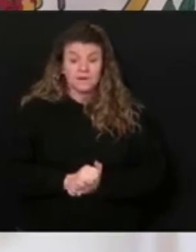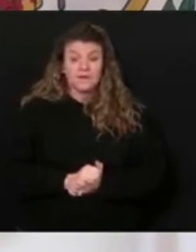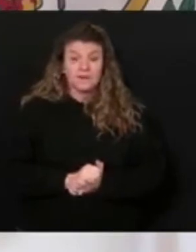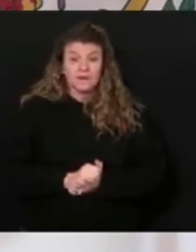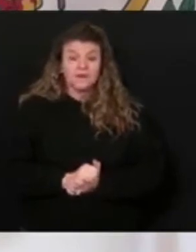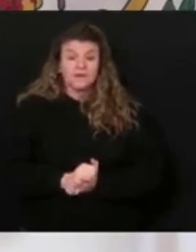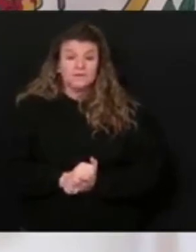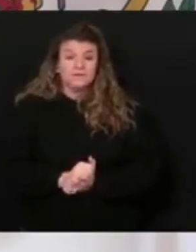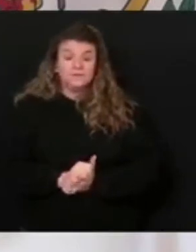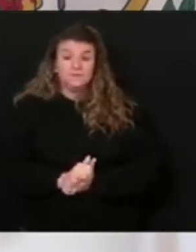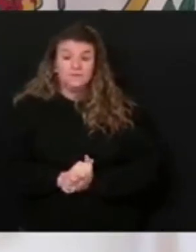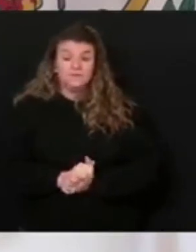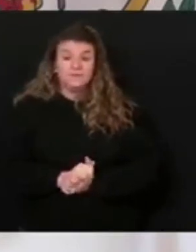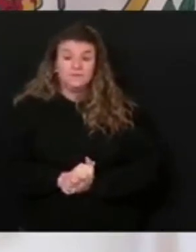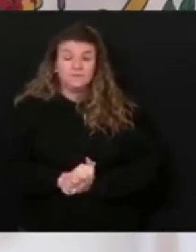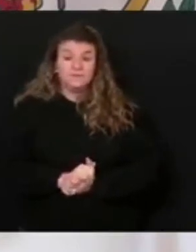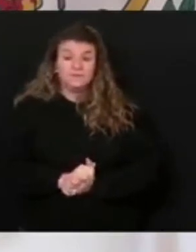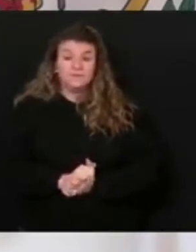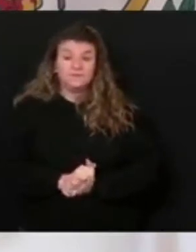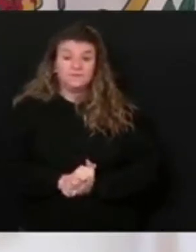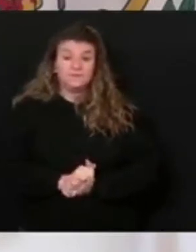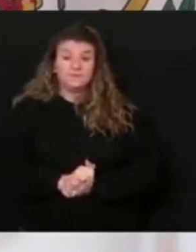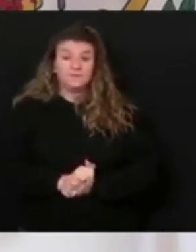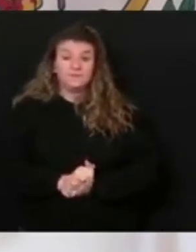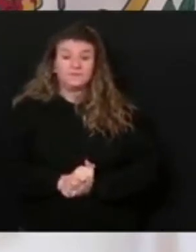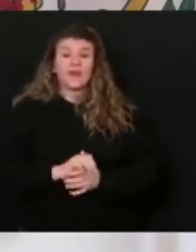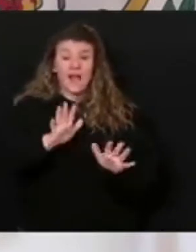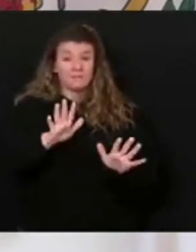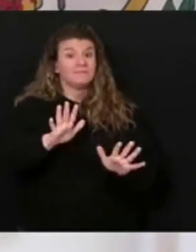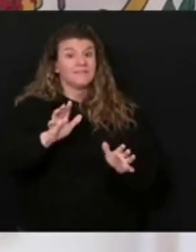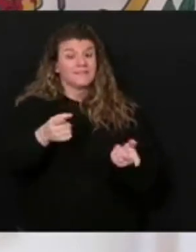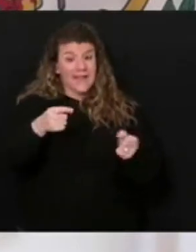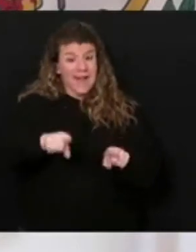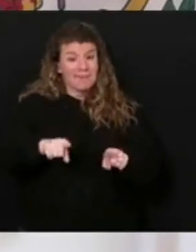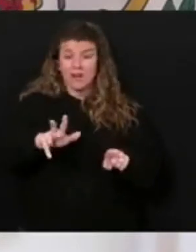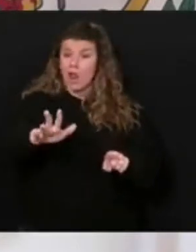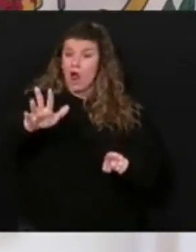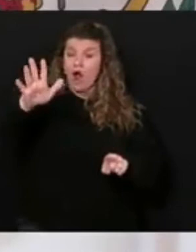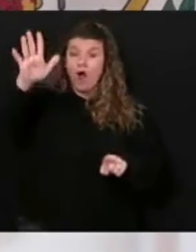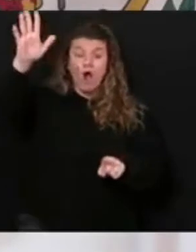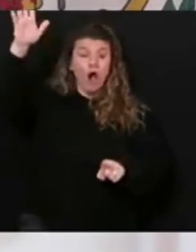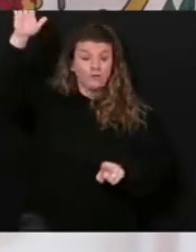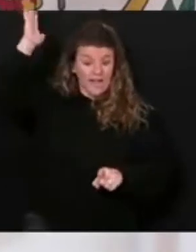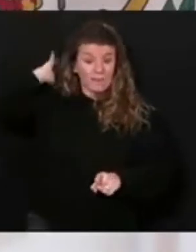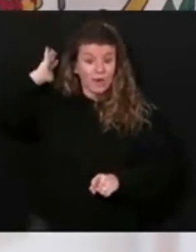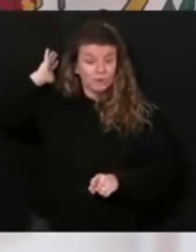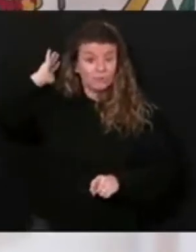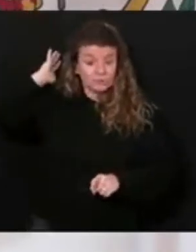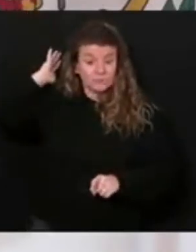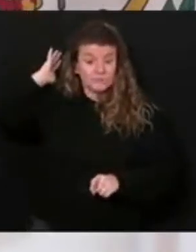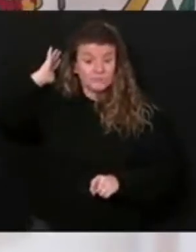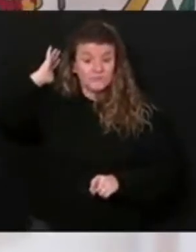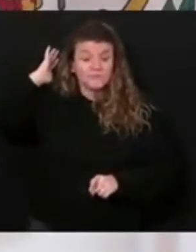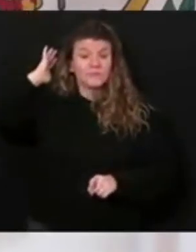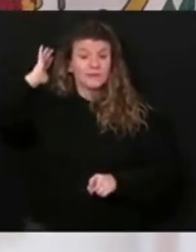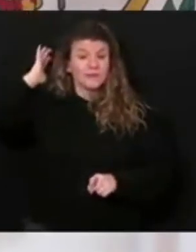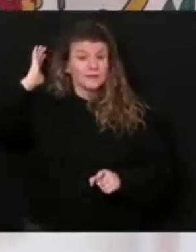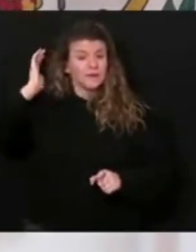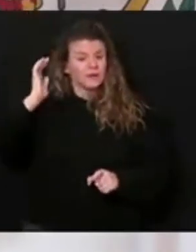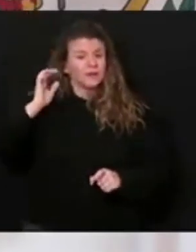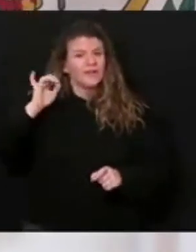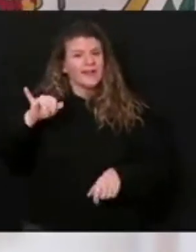tell you something that is that happened a long, long time ago. You know, it happened with Paul